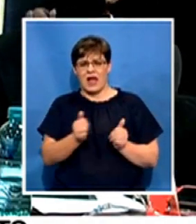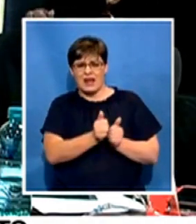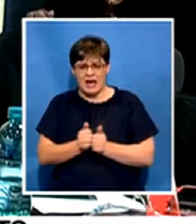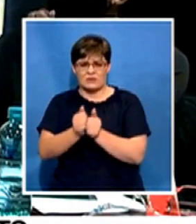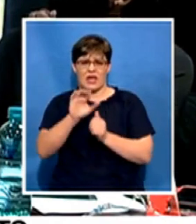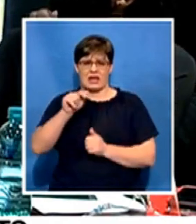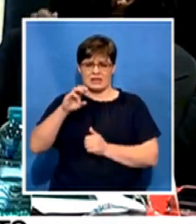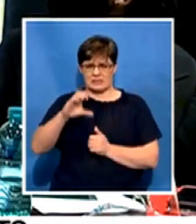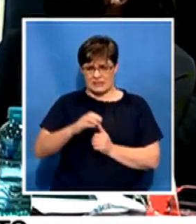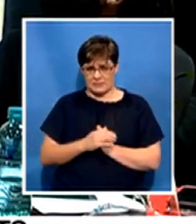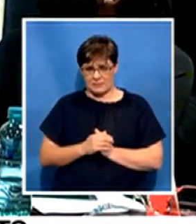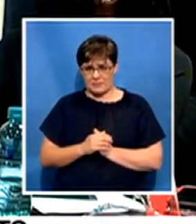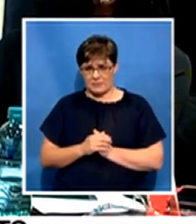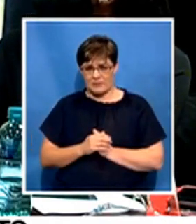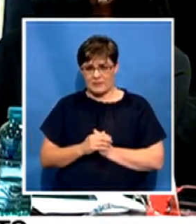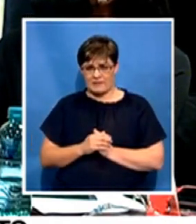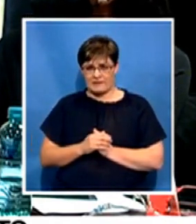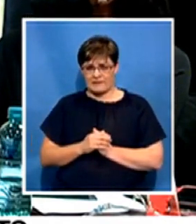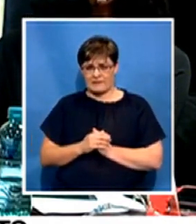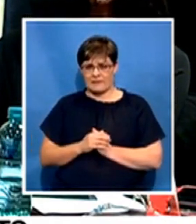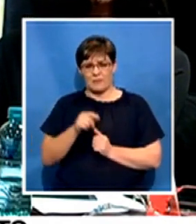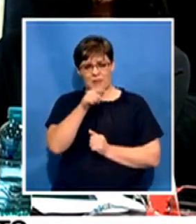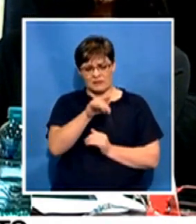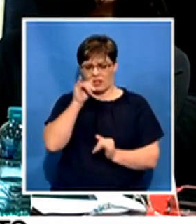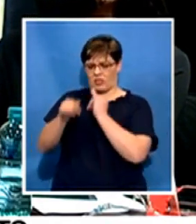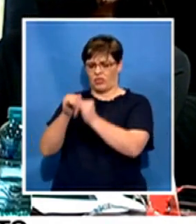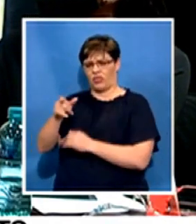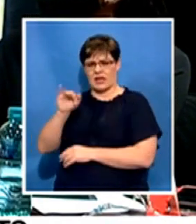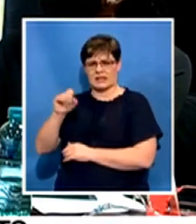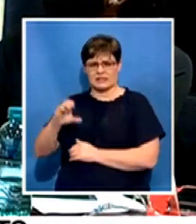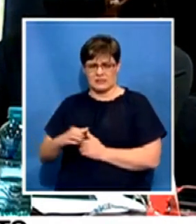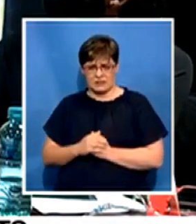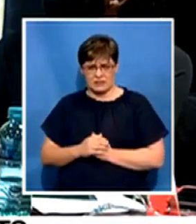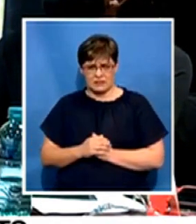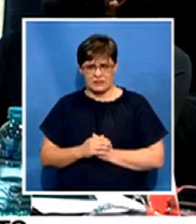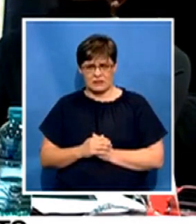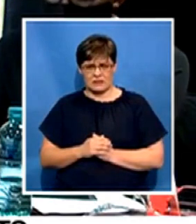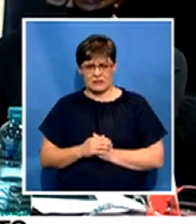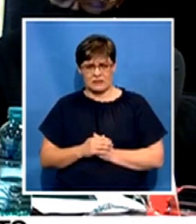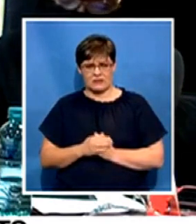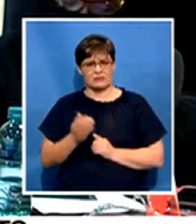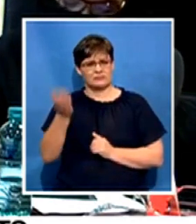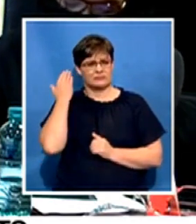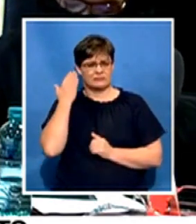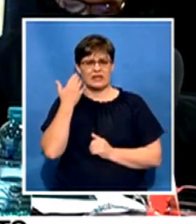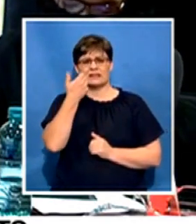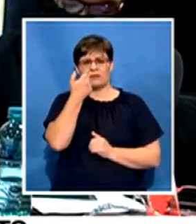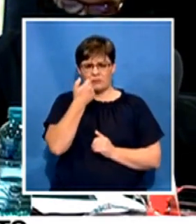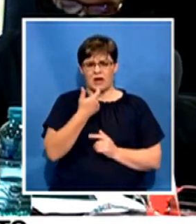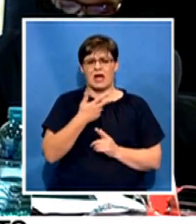criticized the ANC since the days of the Thabo Mbeki and the former president to the current